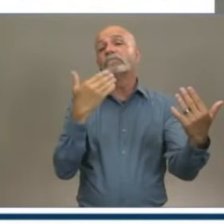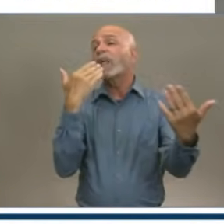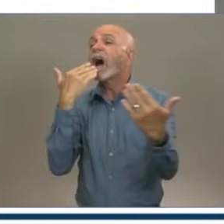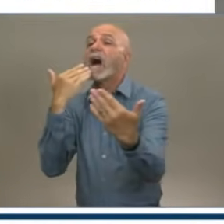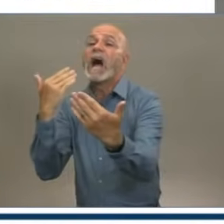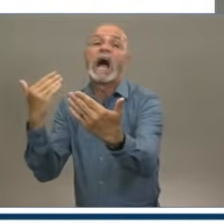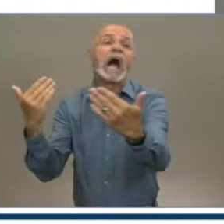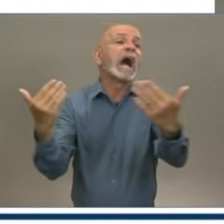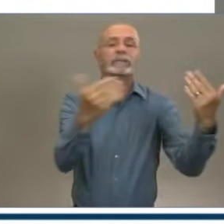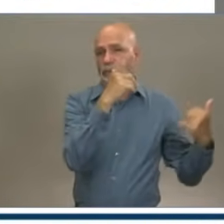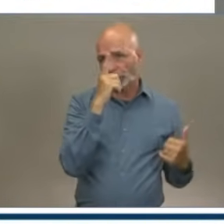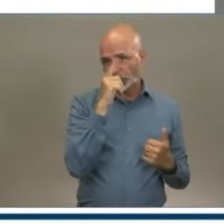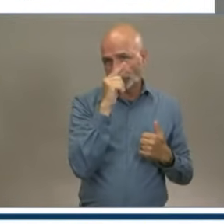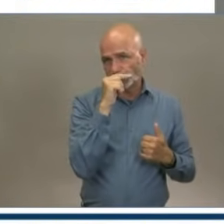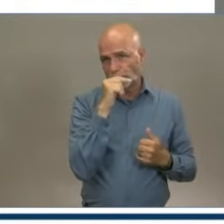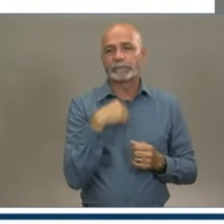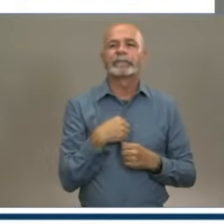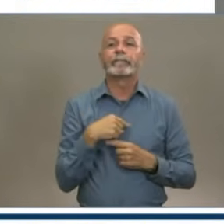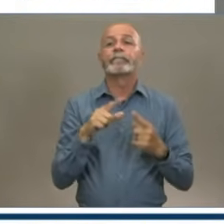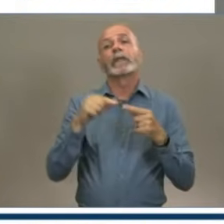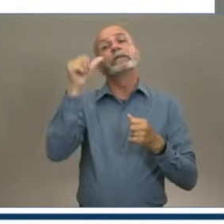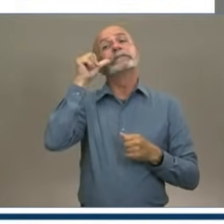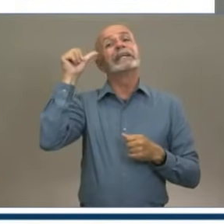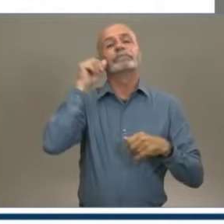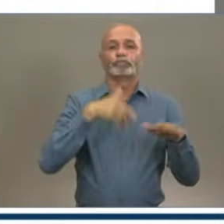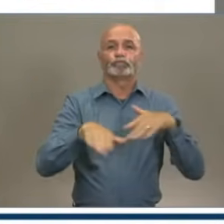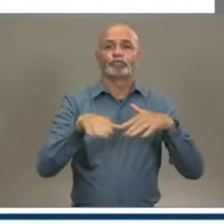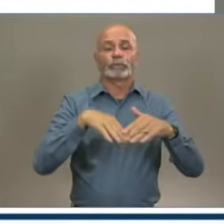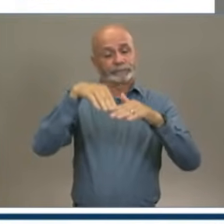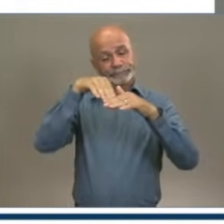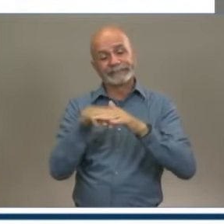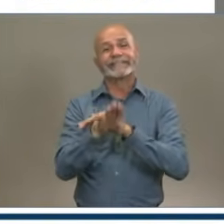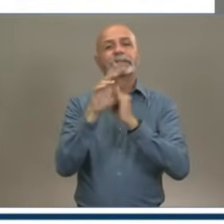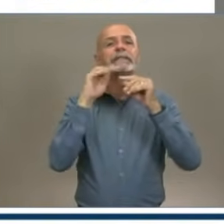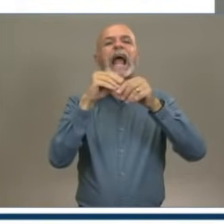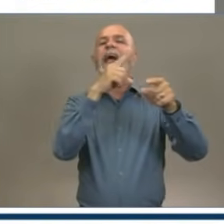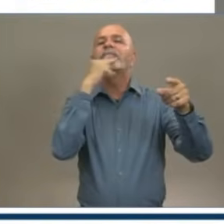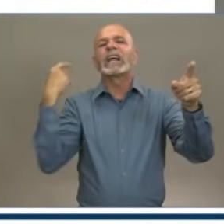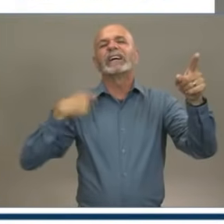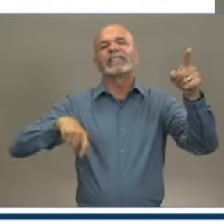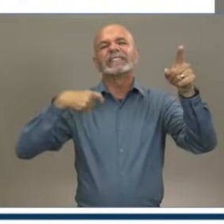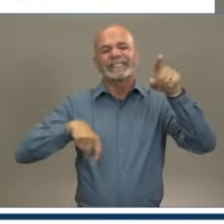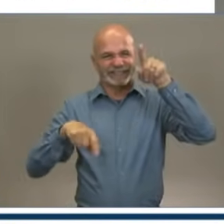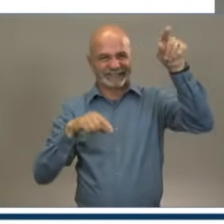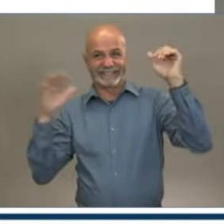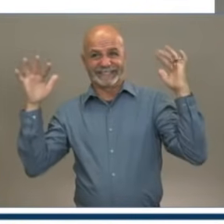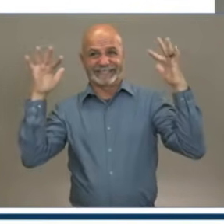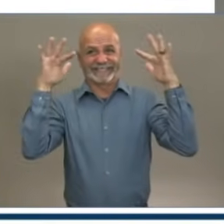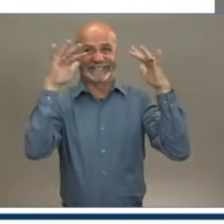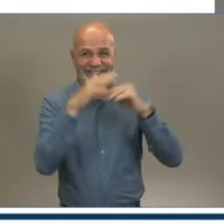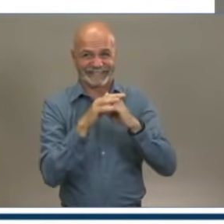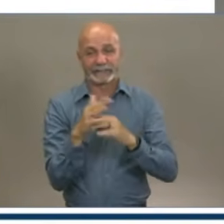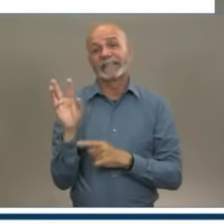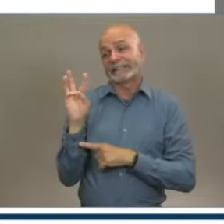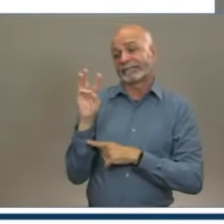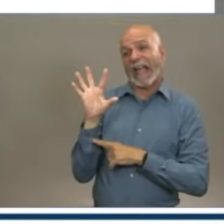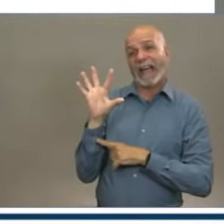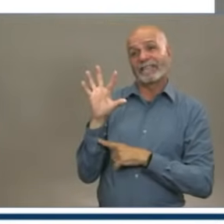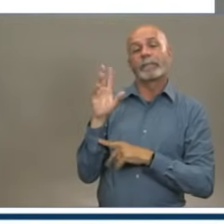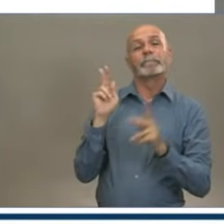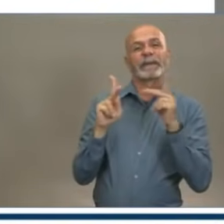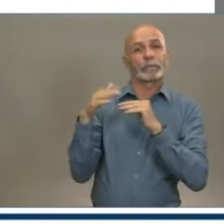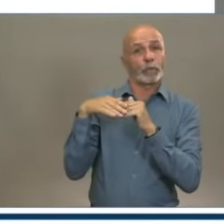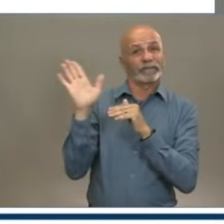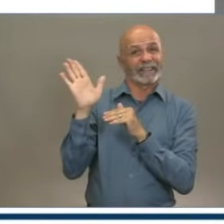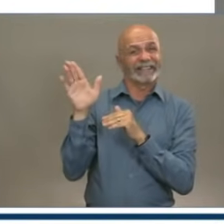offering second dose walk-in appointments at the Halifax Convention Center Clinic for those age 65 and older. And